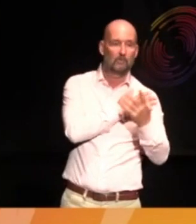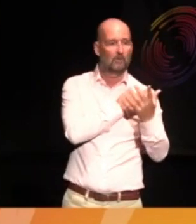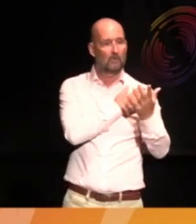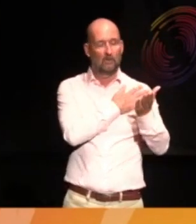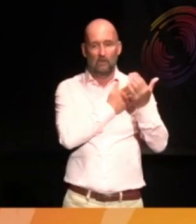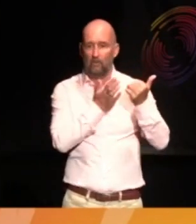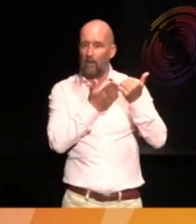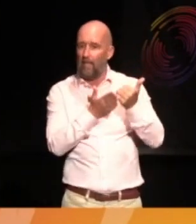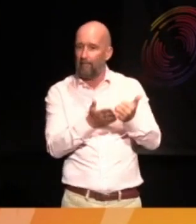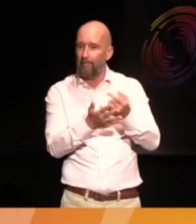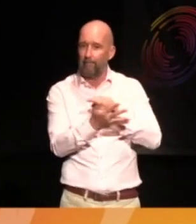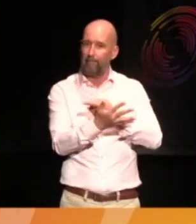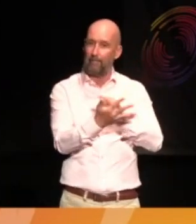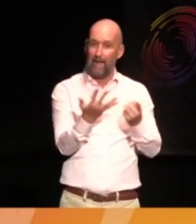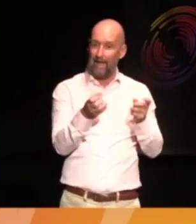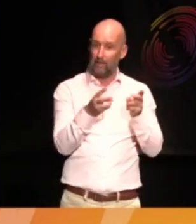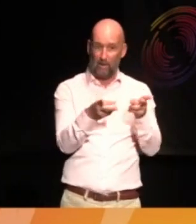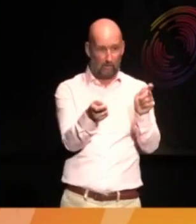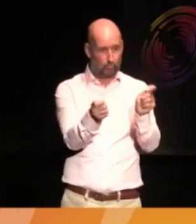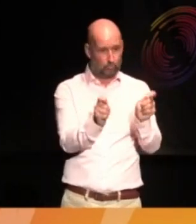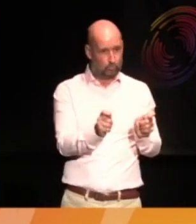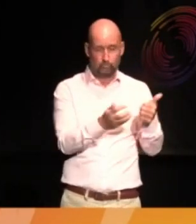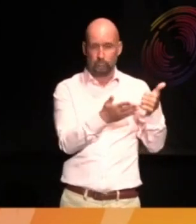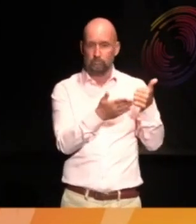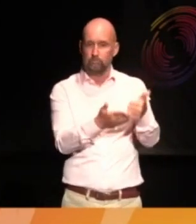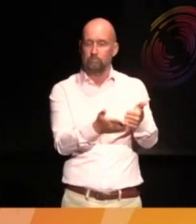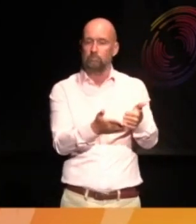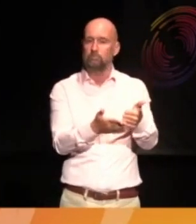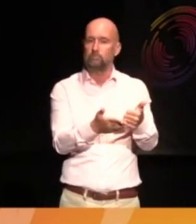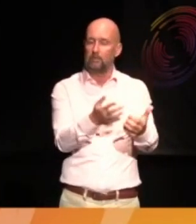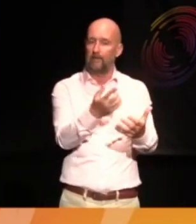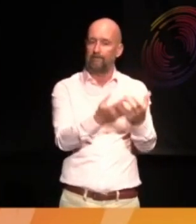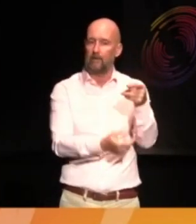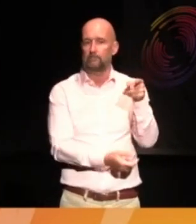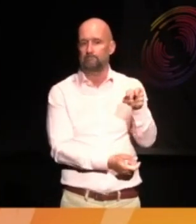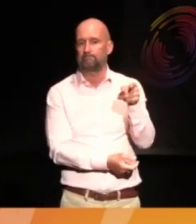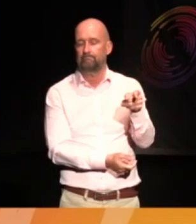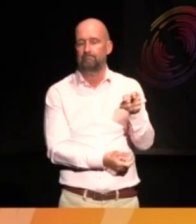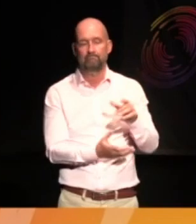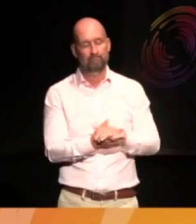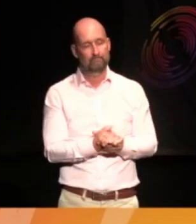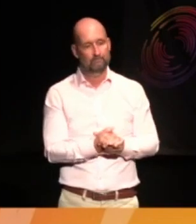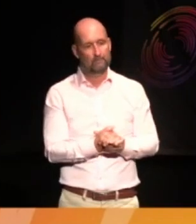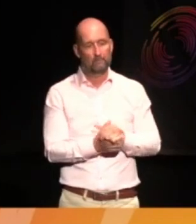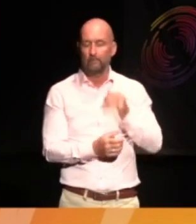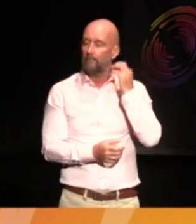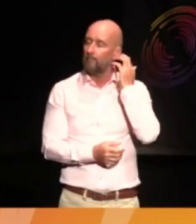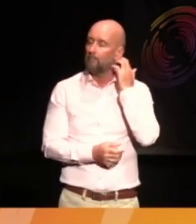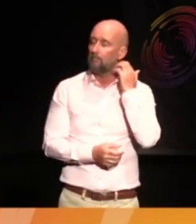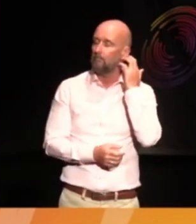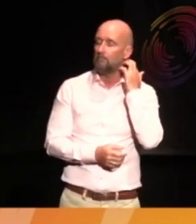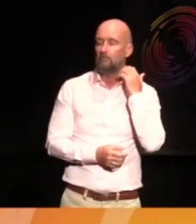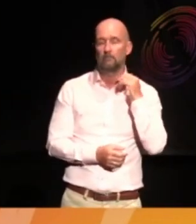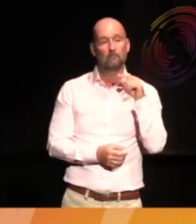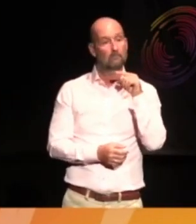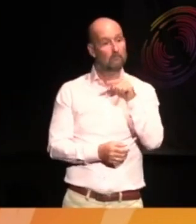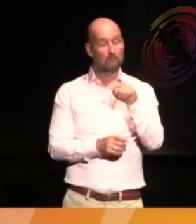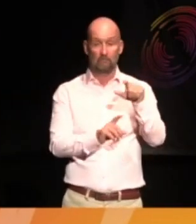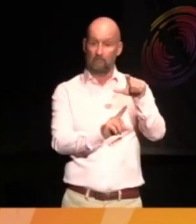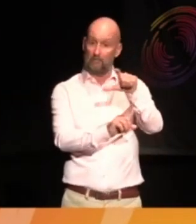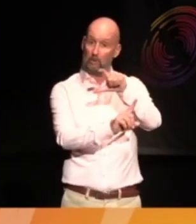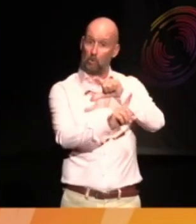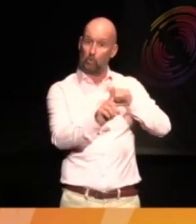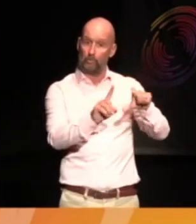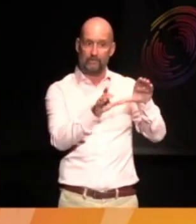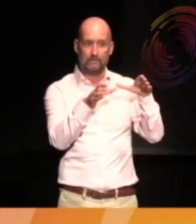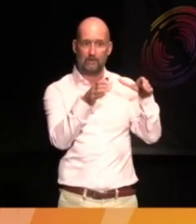It's any sort of way that they'll be able to assist. And what I often find is that in places where community is held